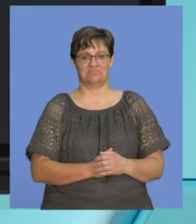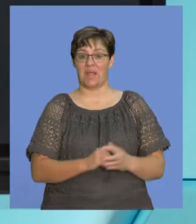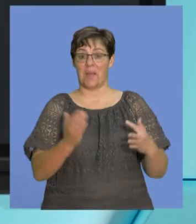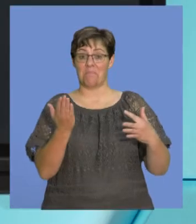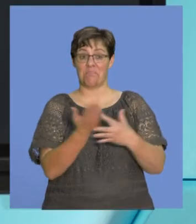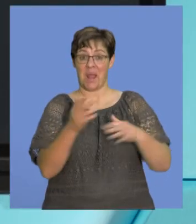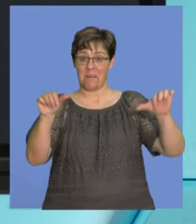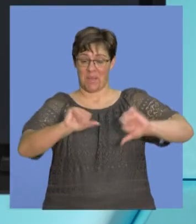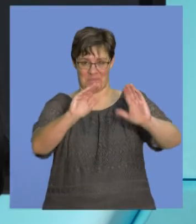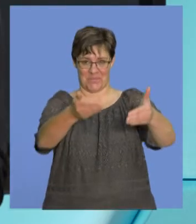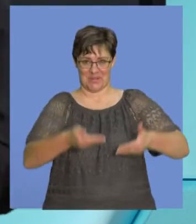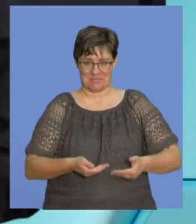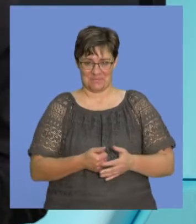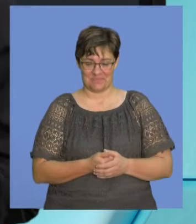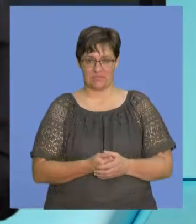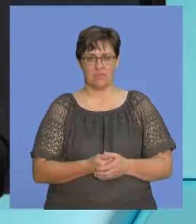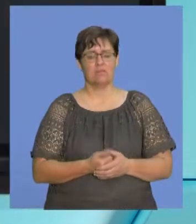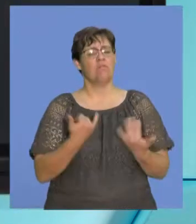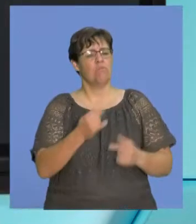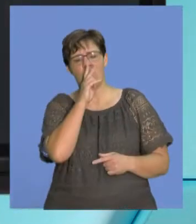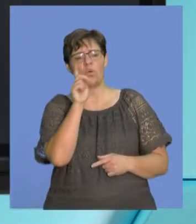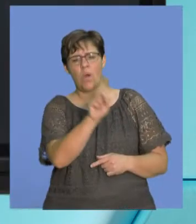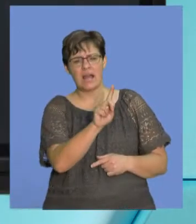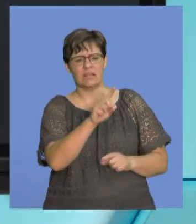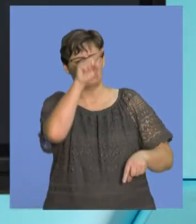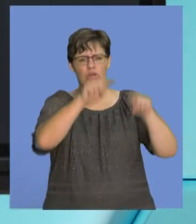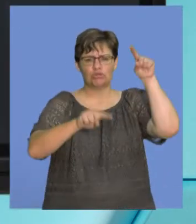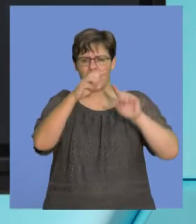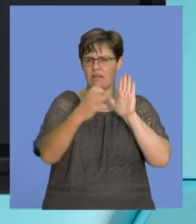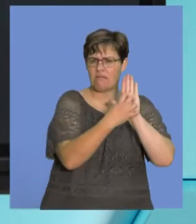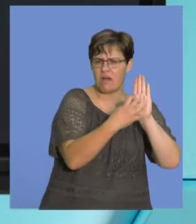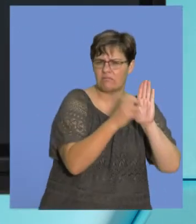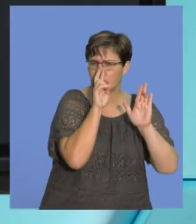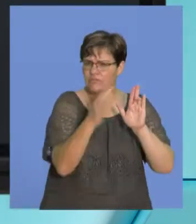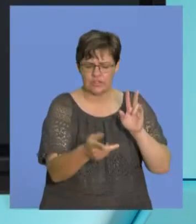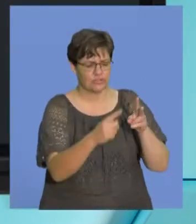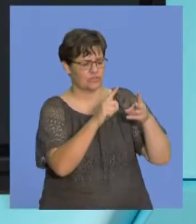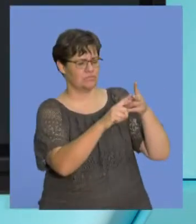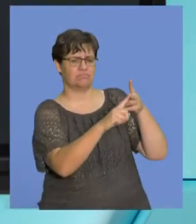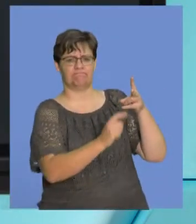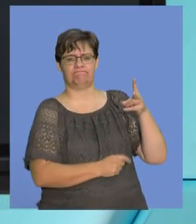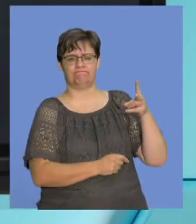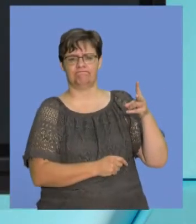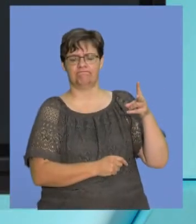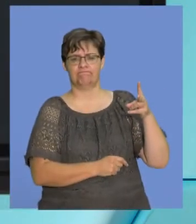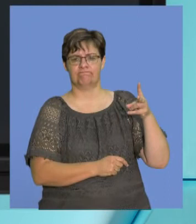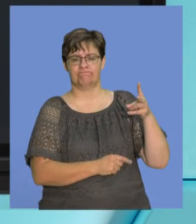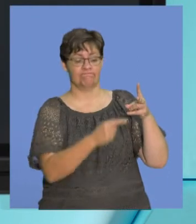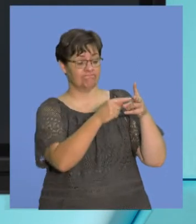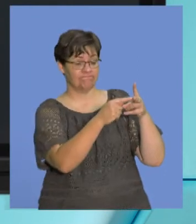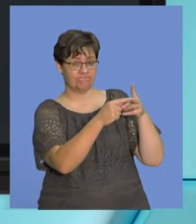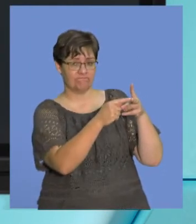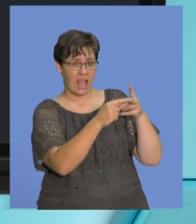Welcome back, learners. So we've looked at how to look at the trends in graphs. We looked at interpreting